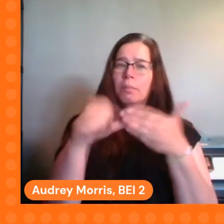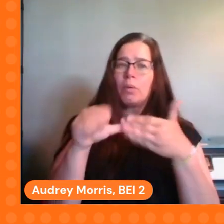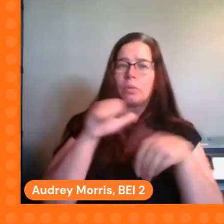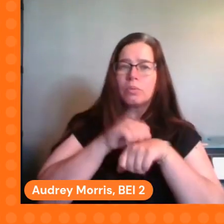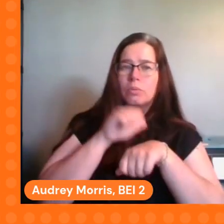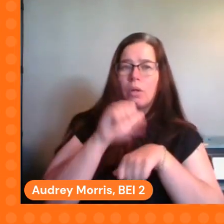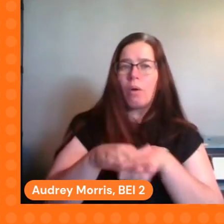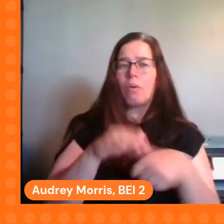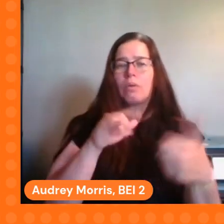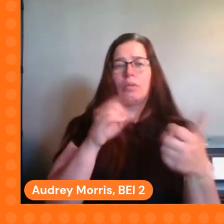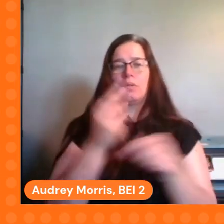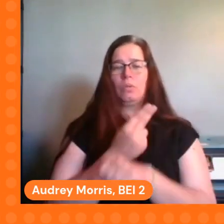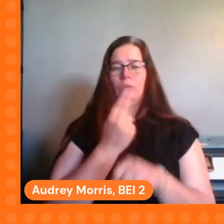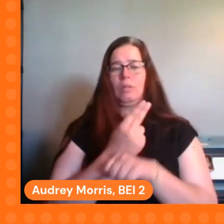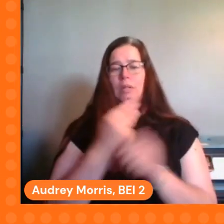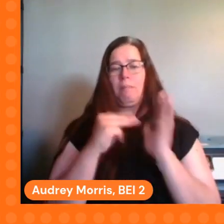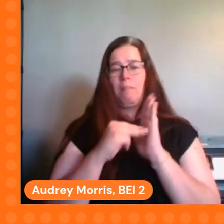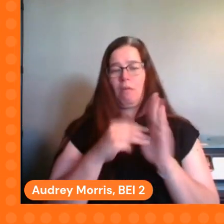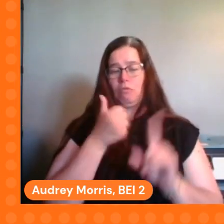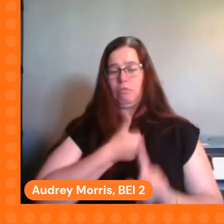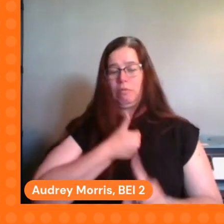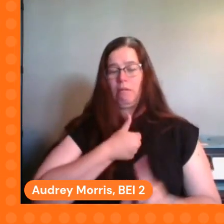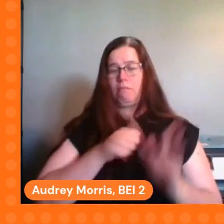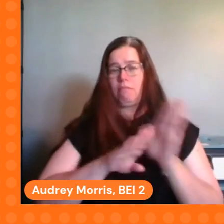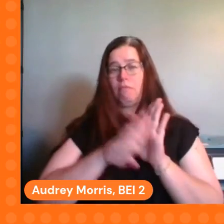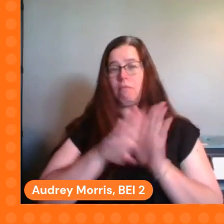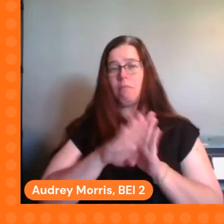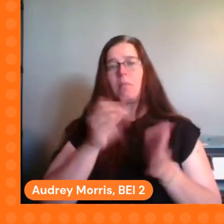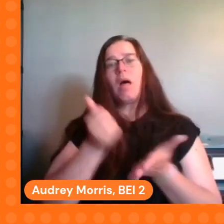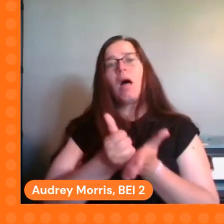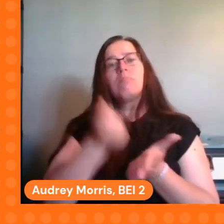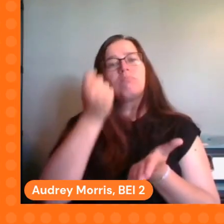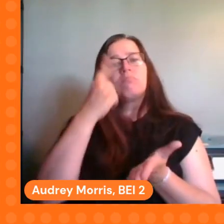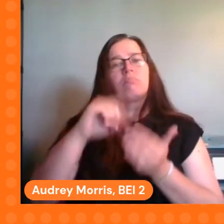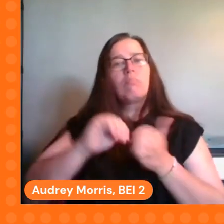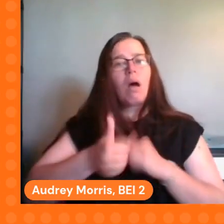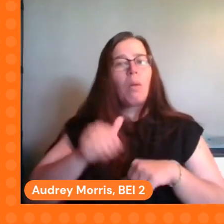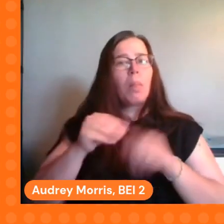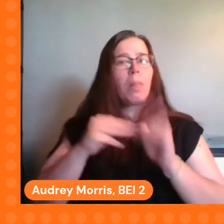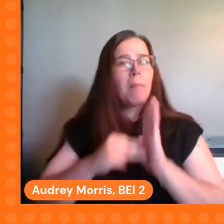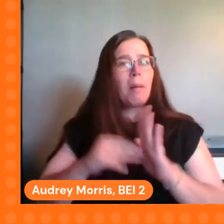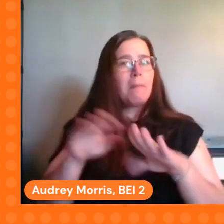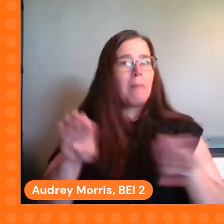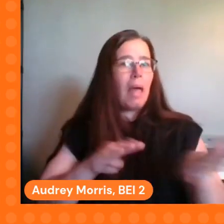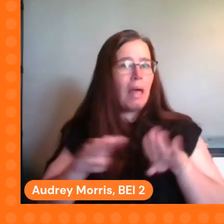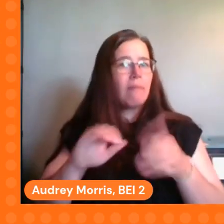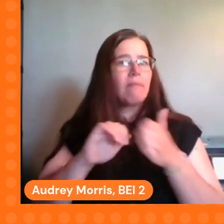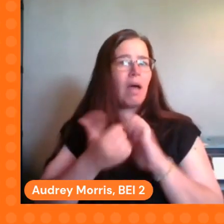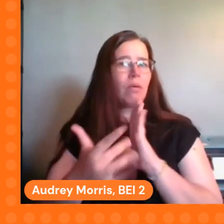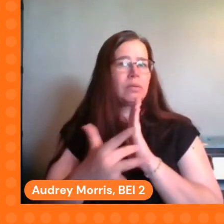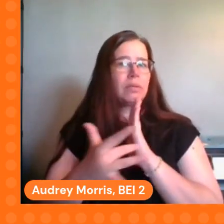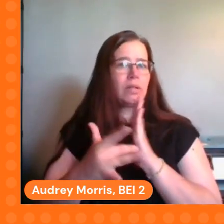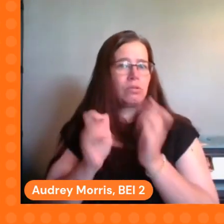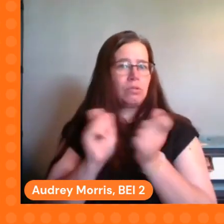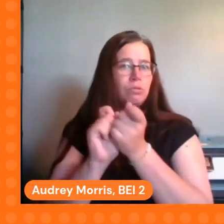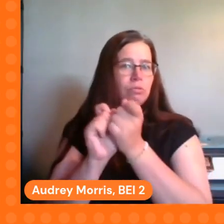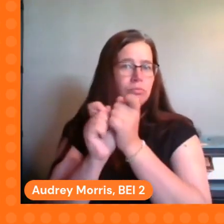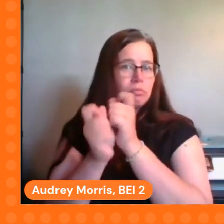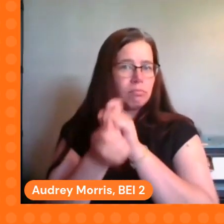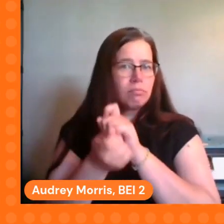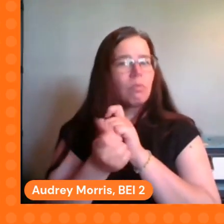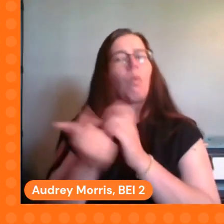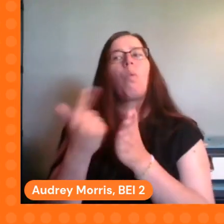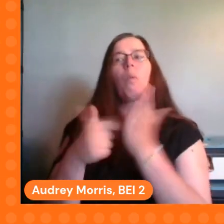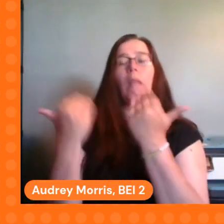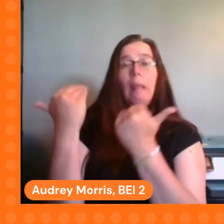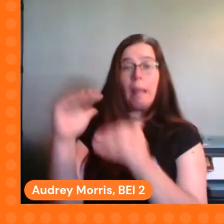for yourself, it starts to give you an insight into how the models behave, how the technology is created, what the limitations